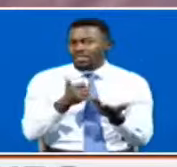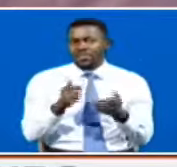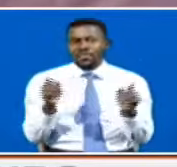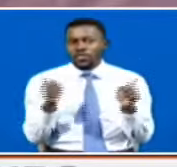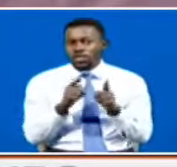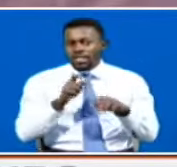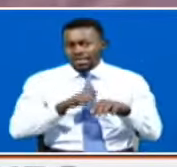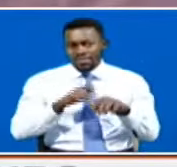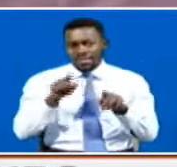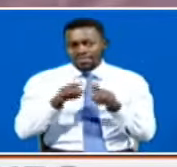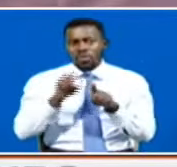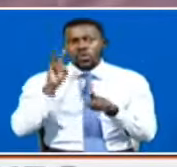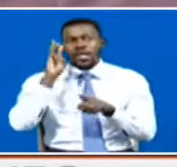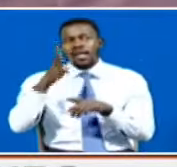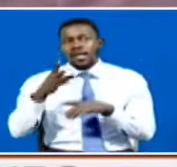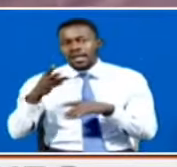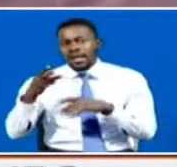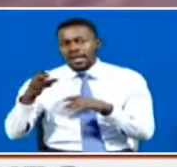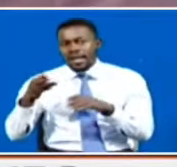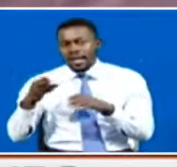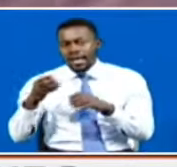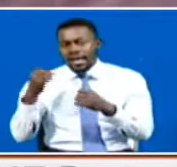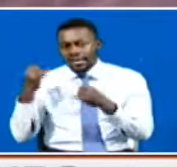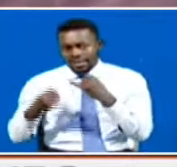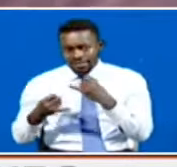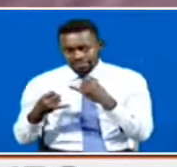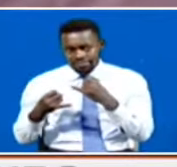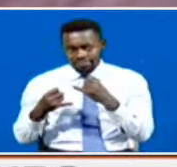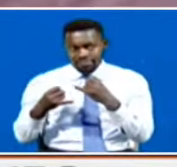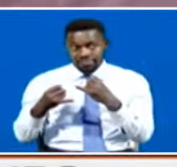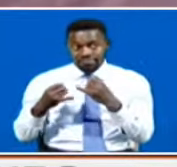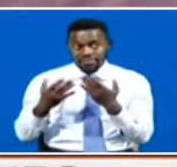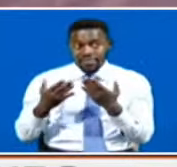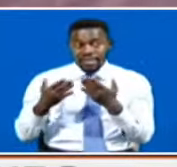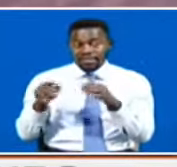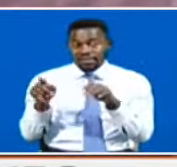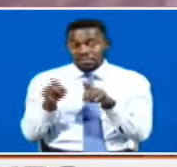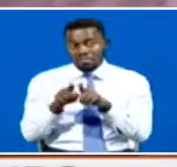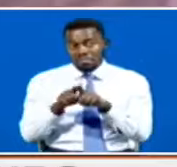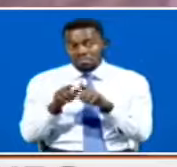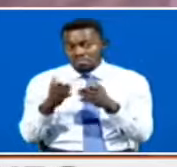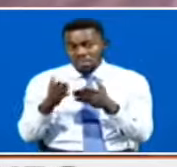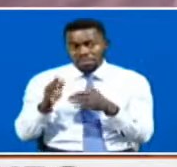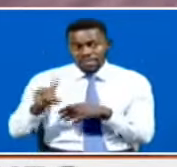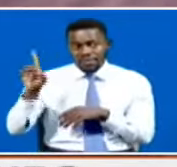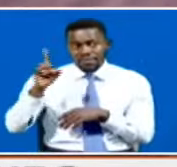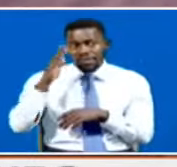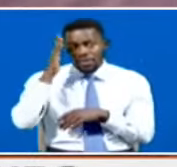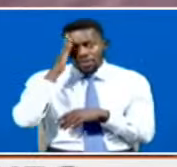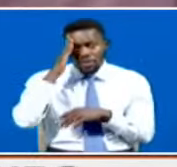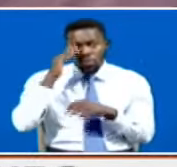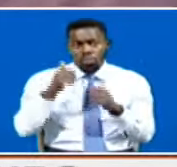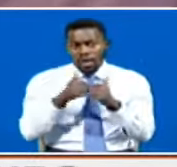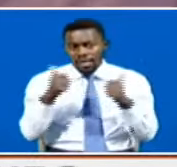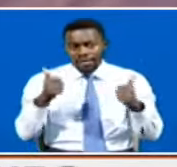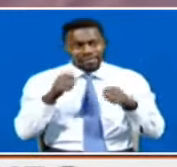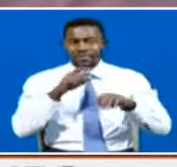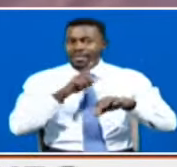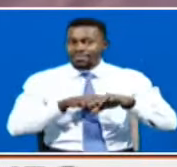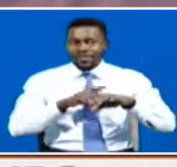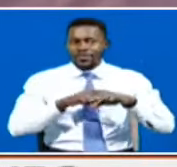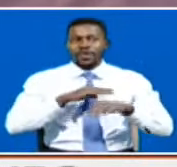would always end. Leading up to his death, he almost knew that his time was